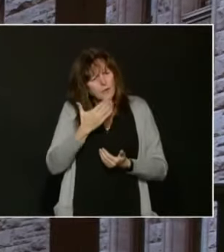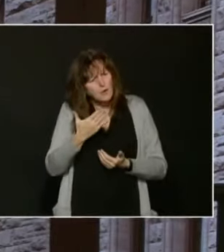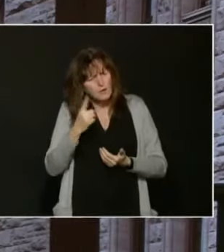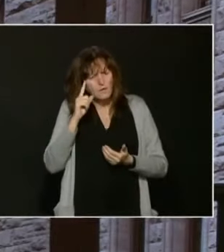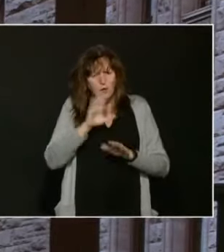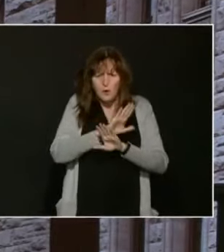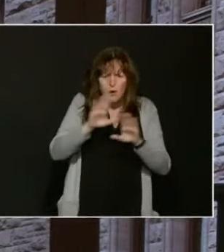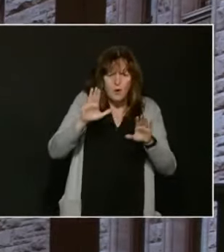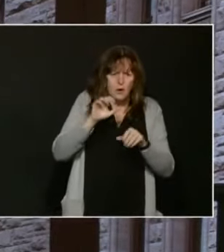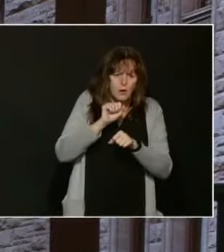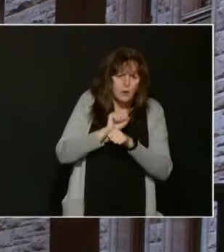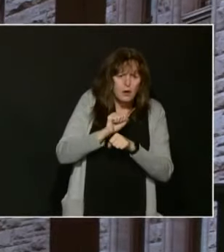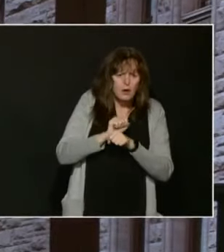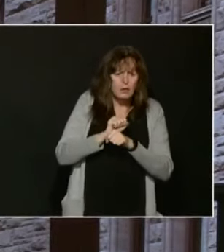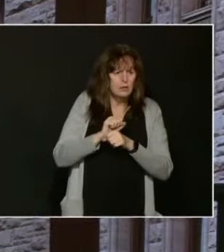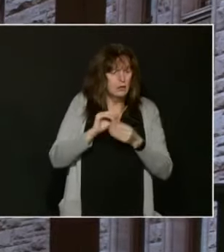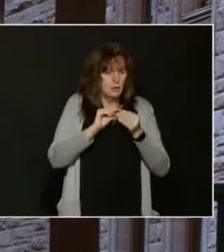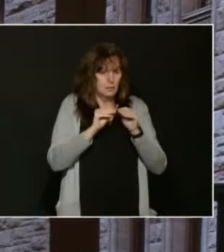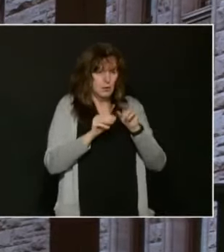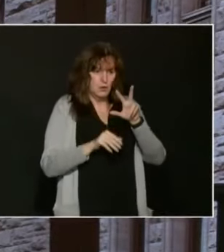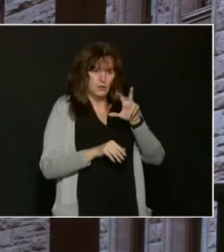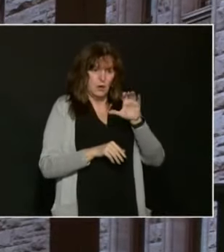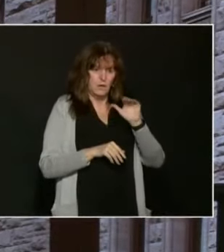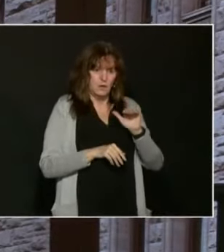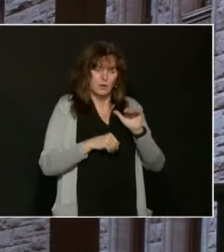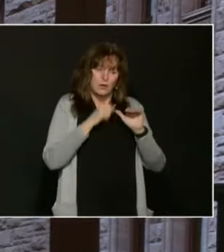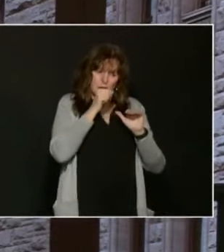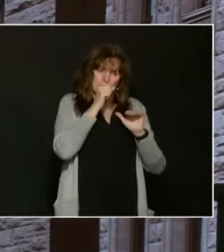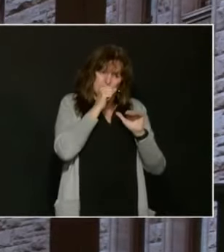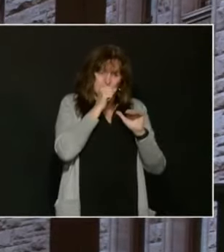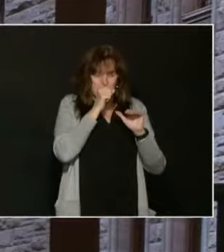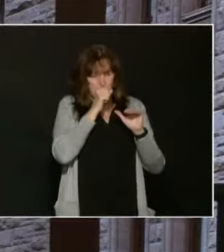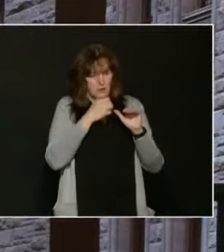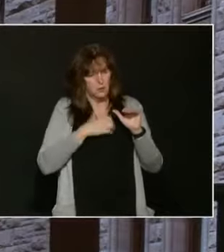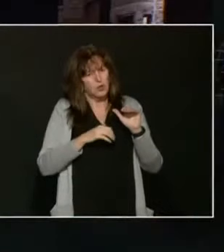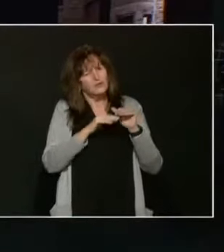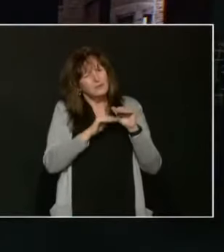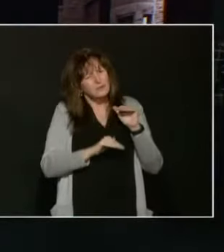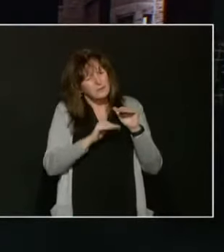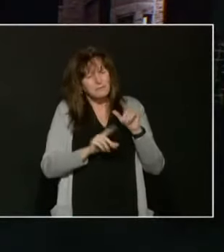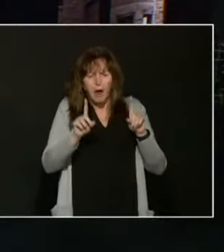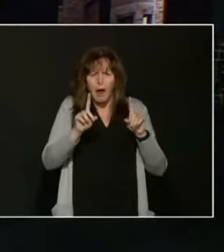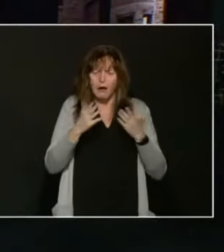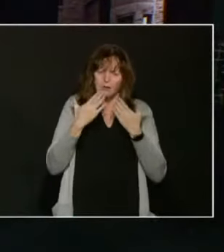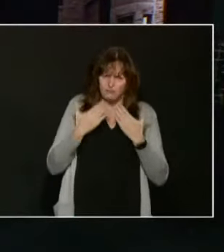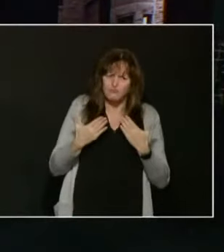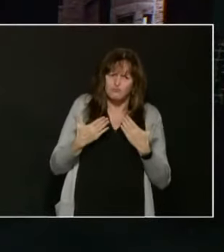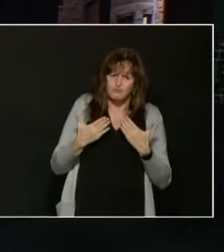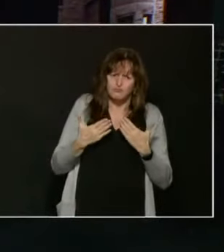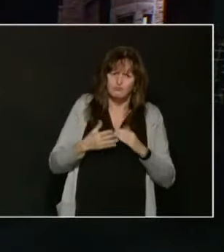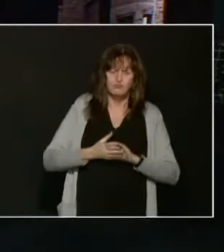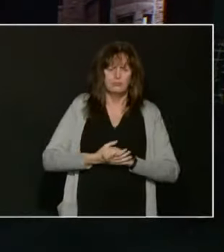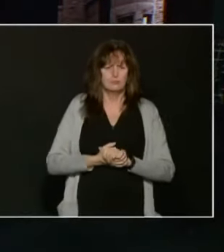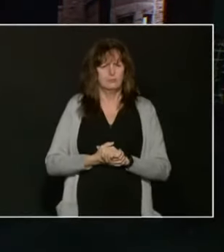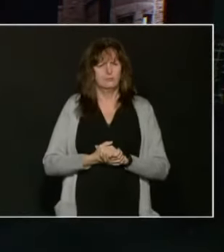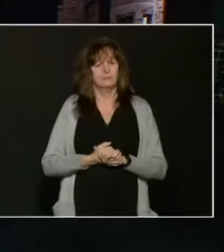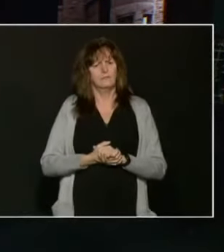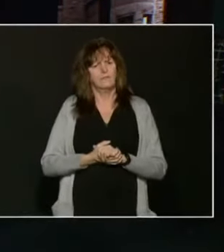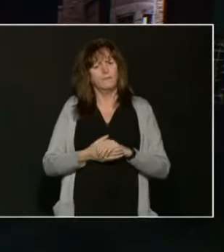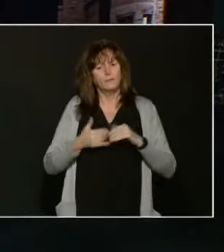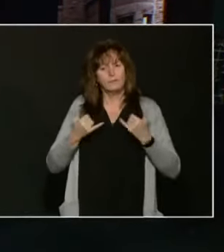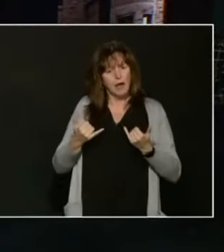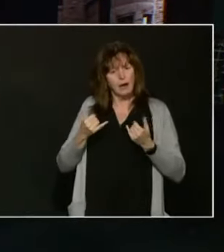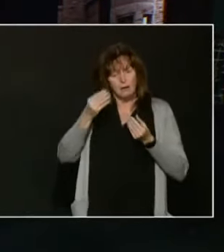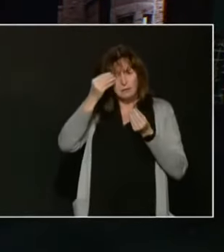liked it lower. And so we're always trying harder. So let's look at the data now. And I'm going to hand things over to Dr. Brown and give us an update, and I'll